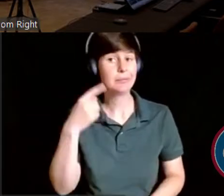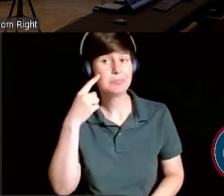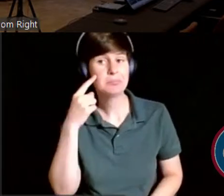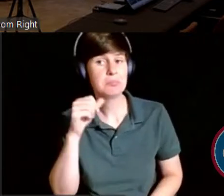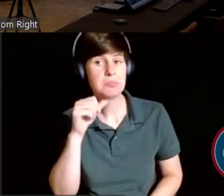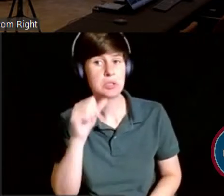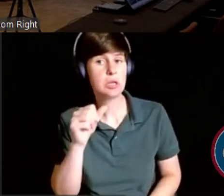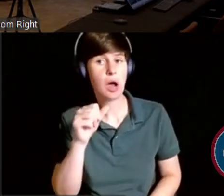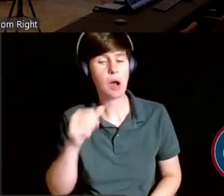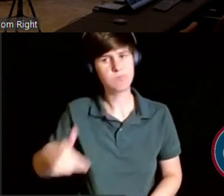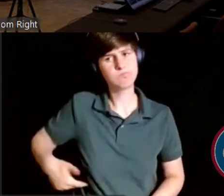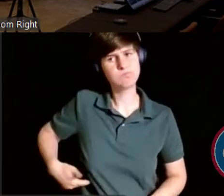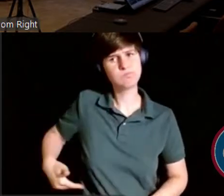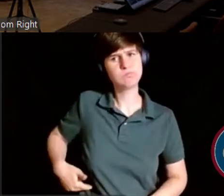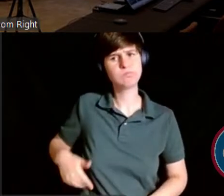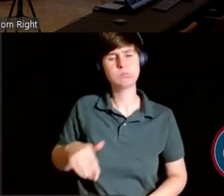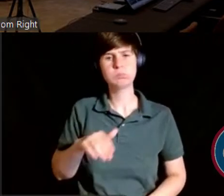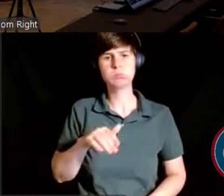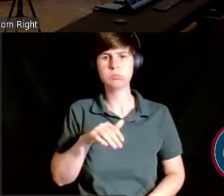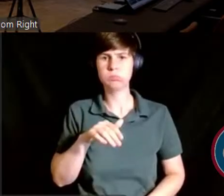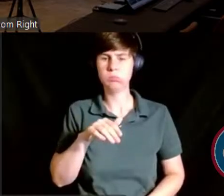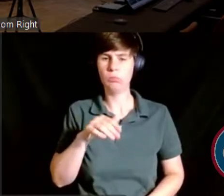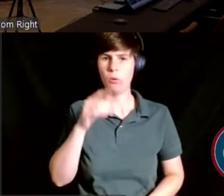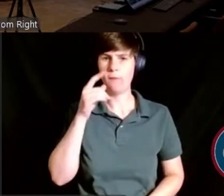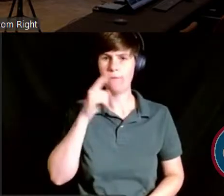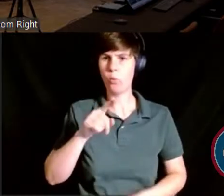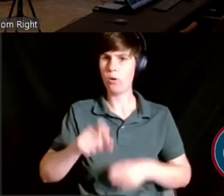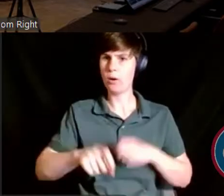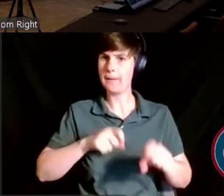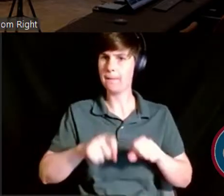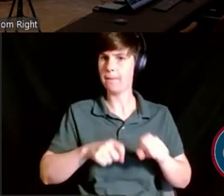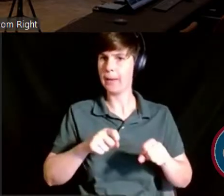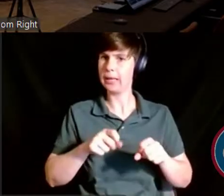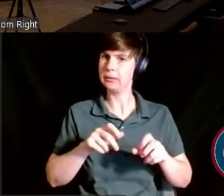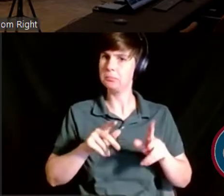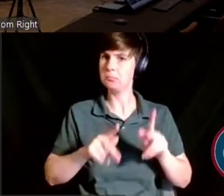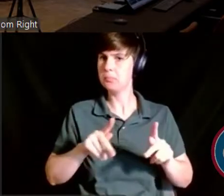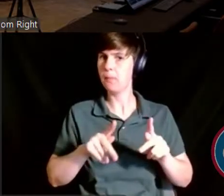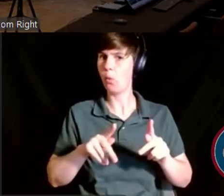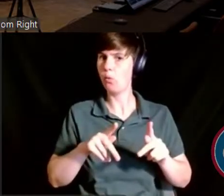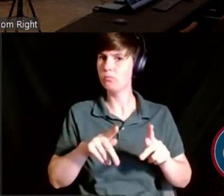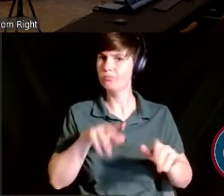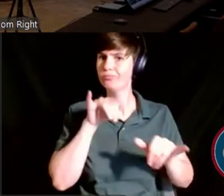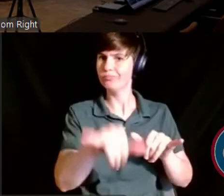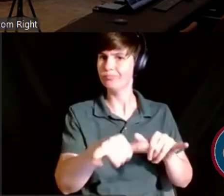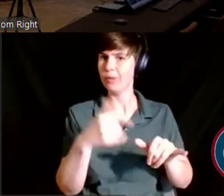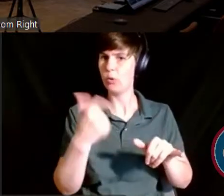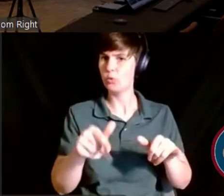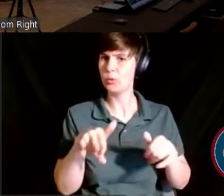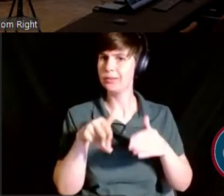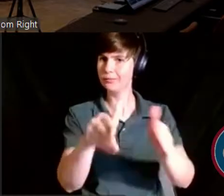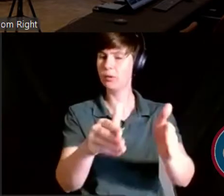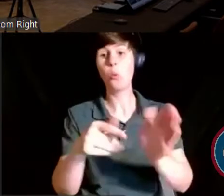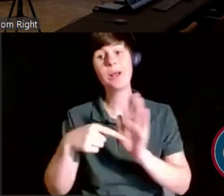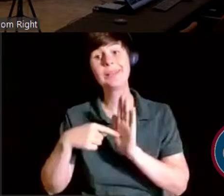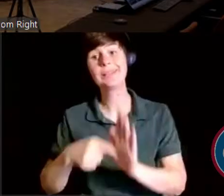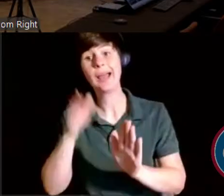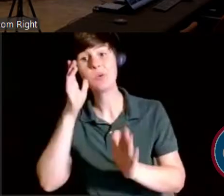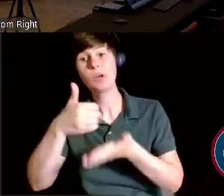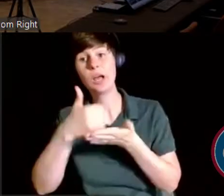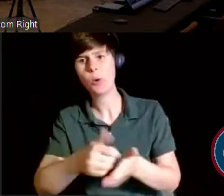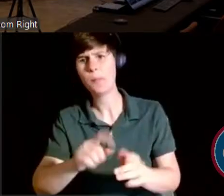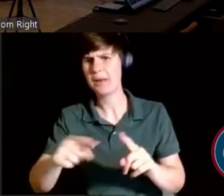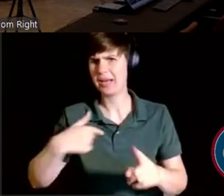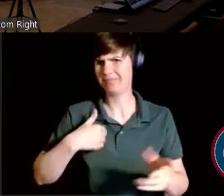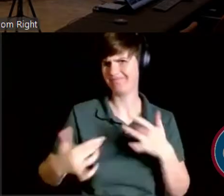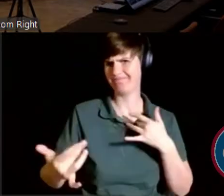intuitive, I guess, for cyclists to stay on the green part. And I don't know if signs will help deter that, but I do have concerns, like if there isn't